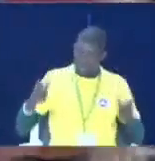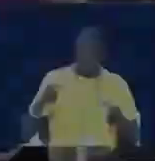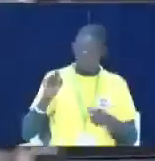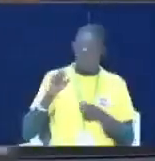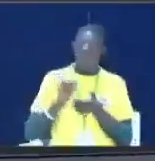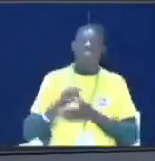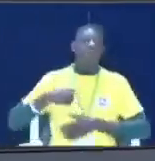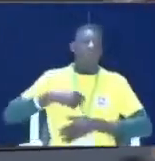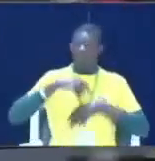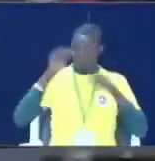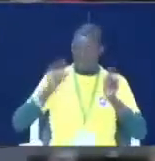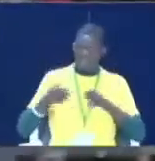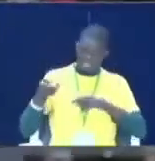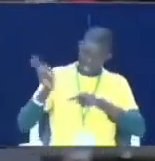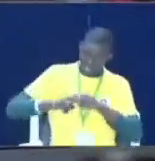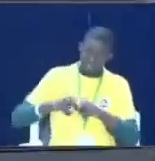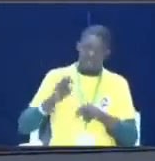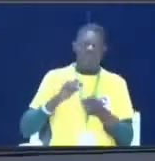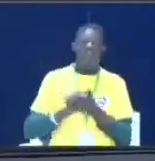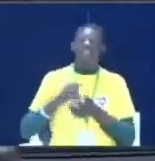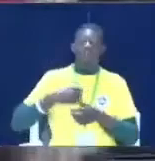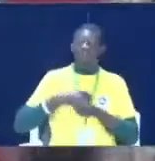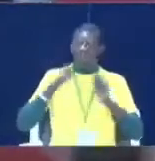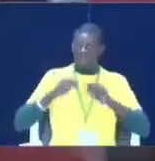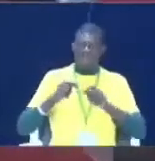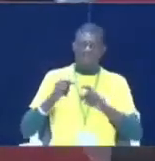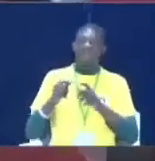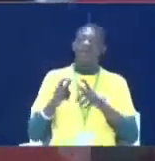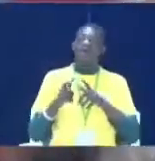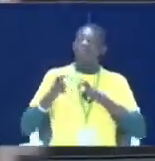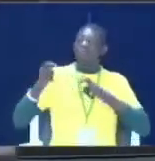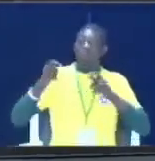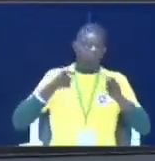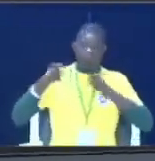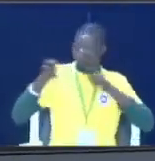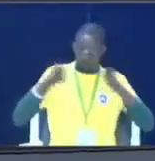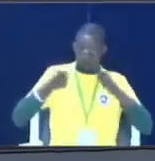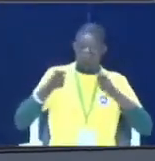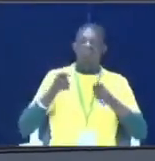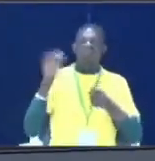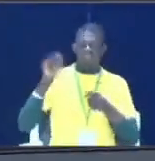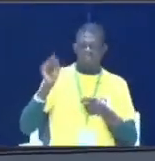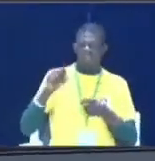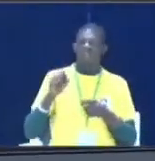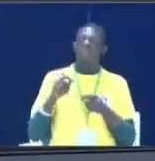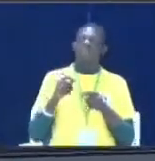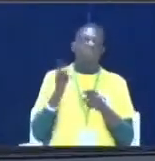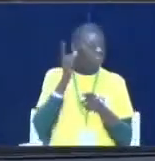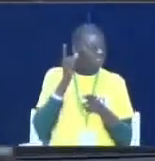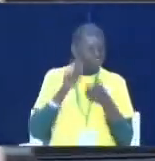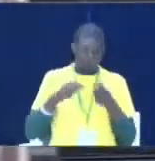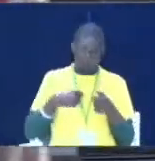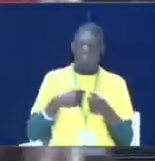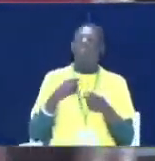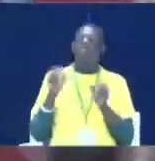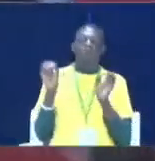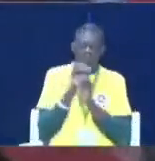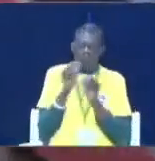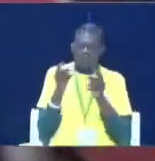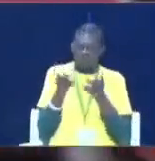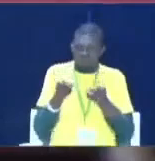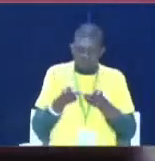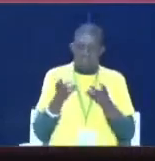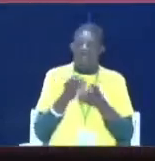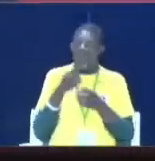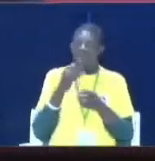so that we can increase, so that we can exert dominion. Listen to me tonight. There is nobody here who is seated here